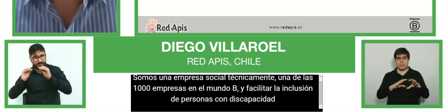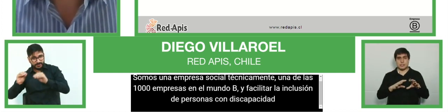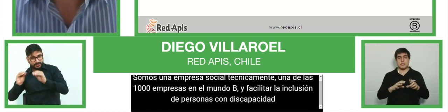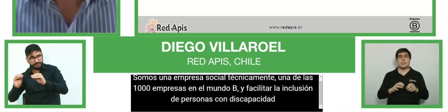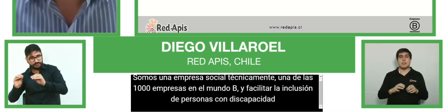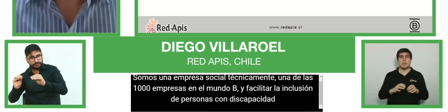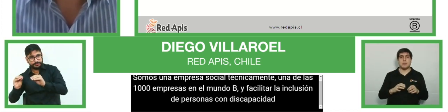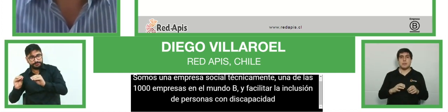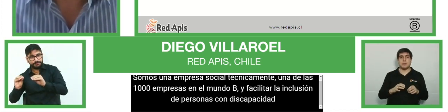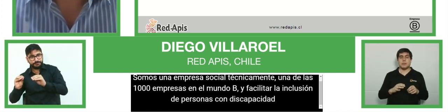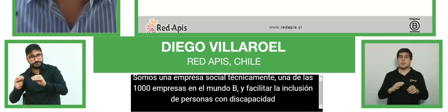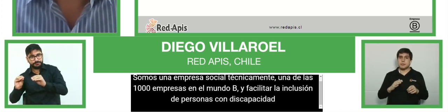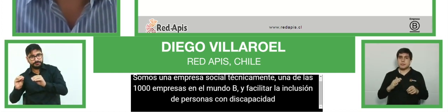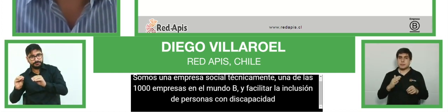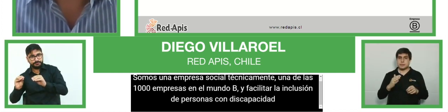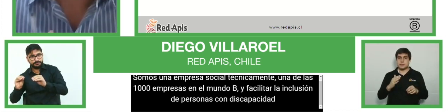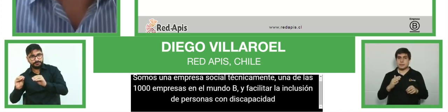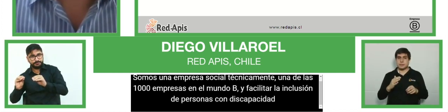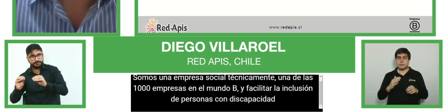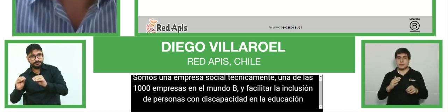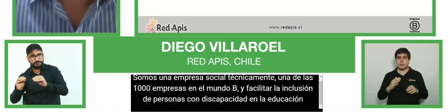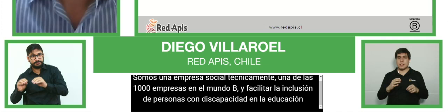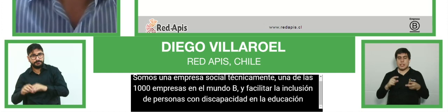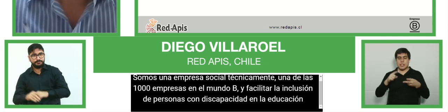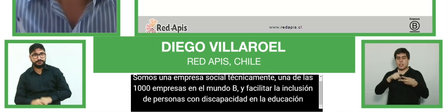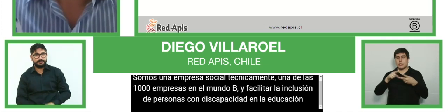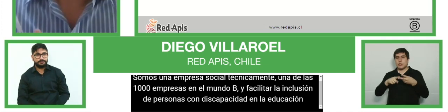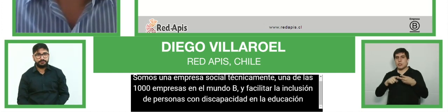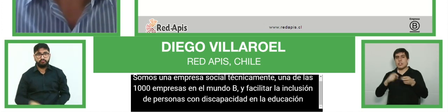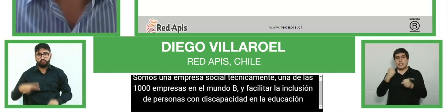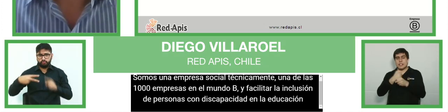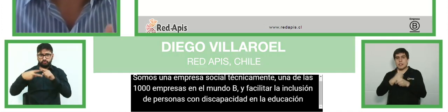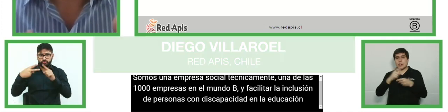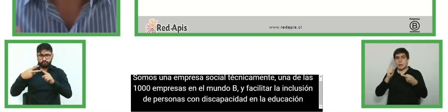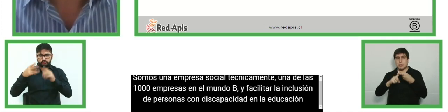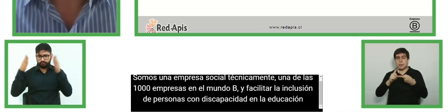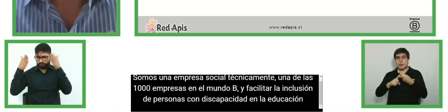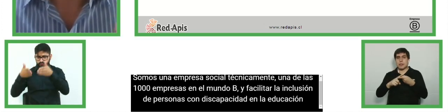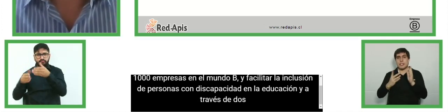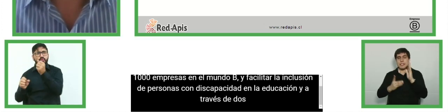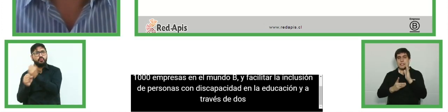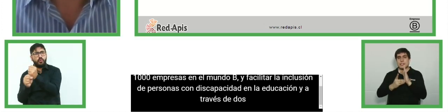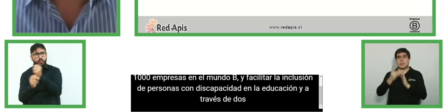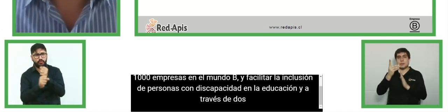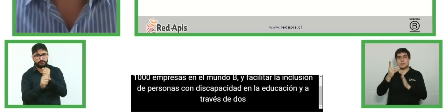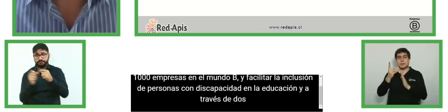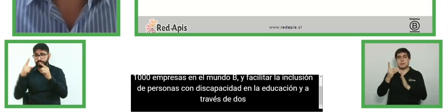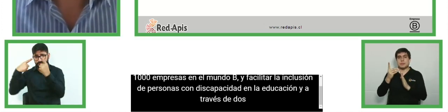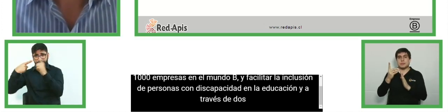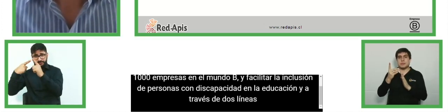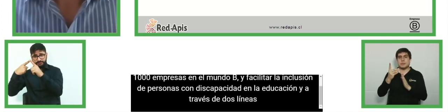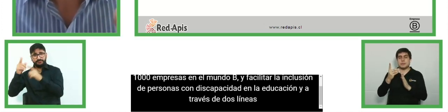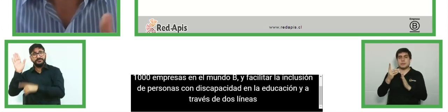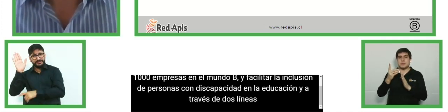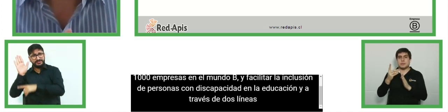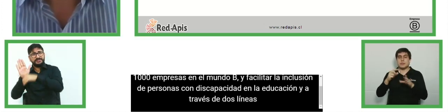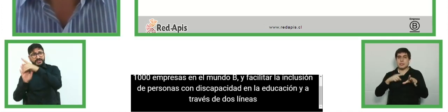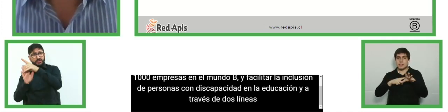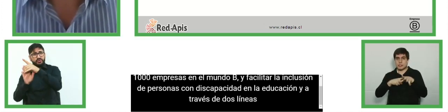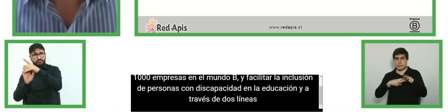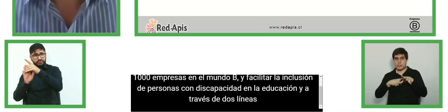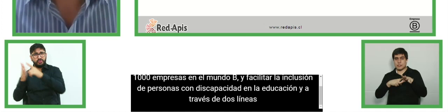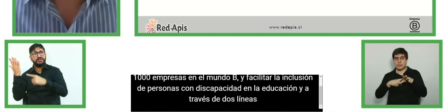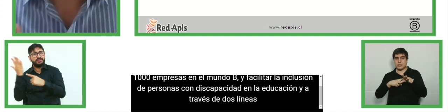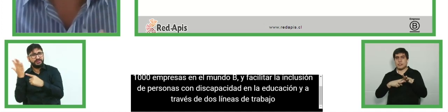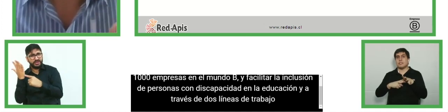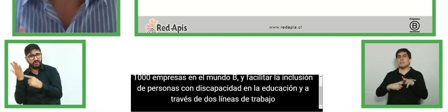line of works. One is development and operation of innovations in technology, and the other line of work is